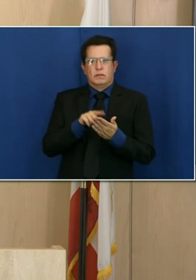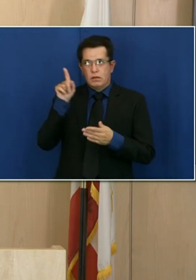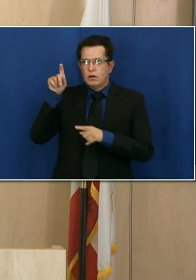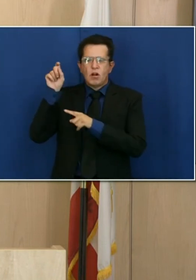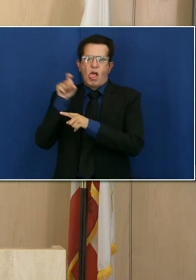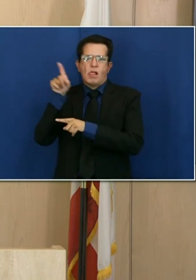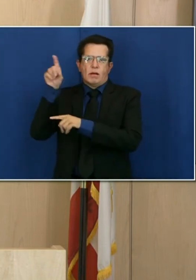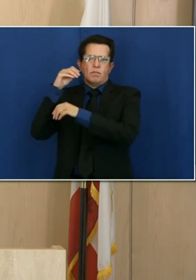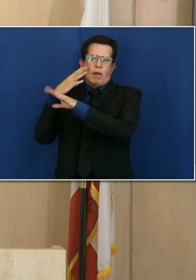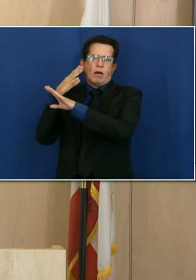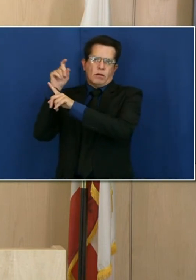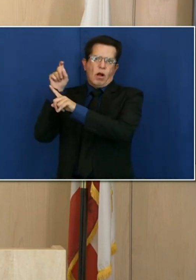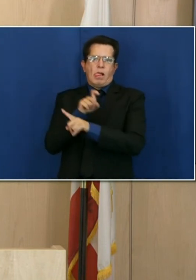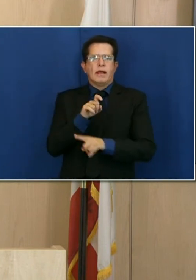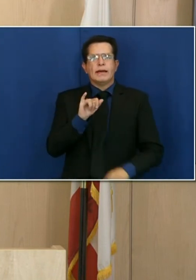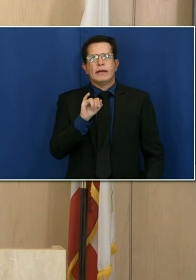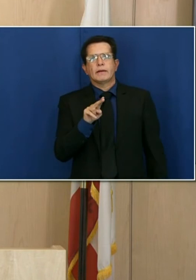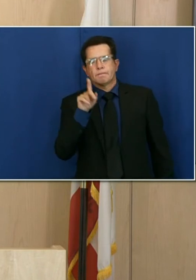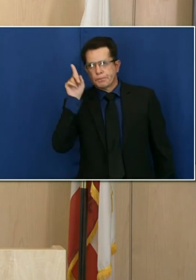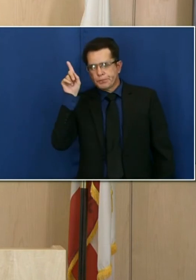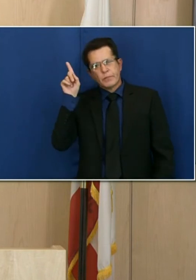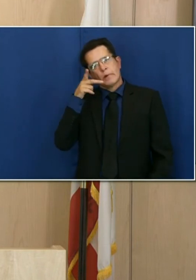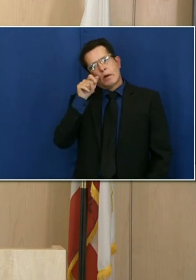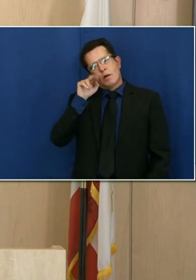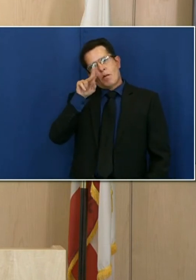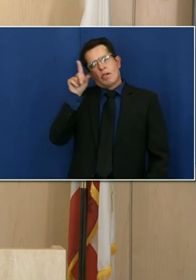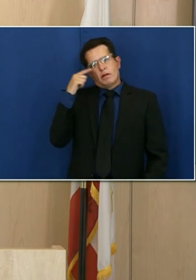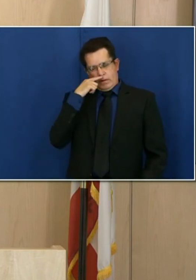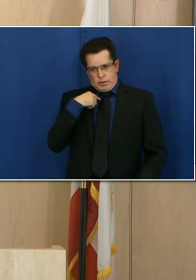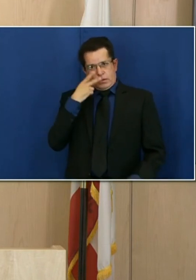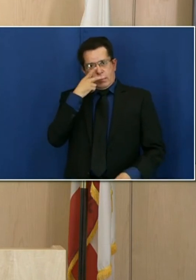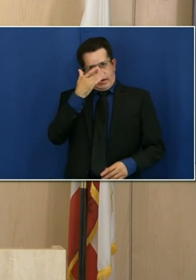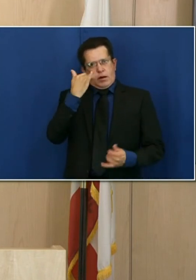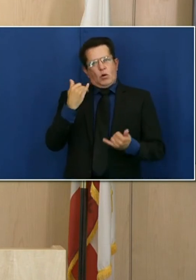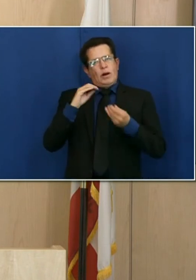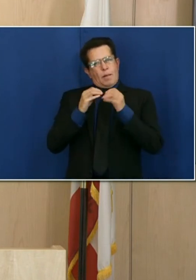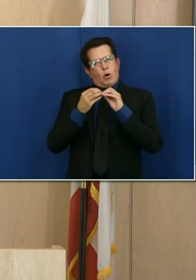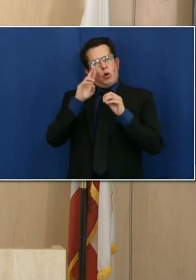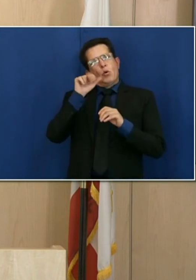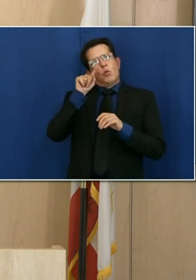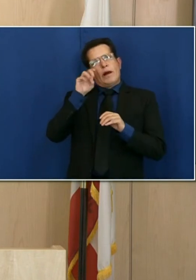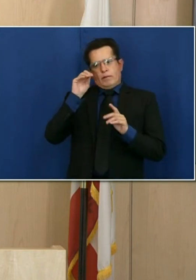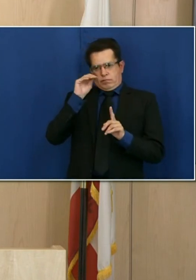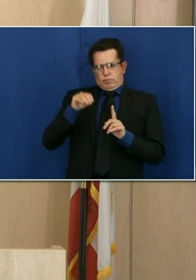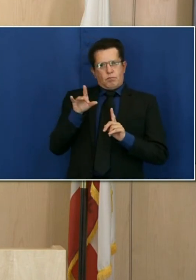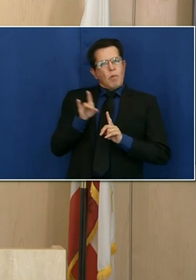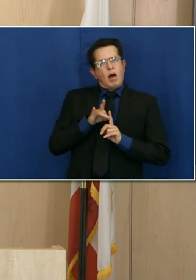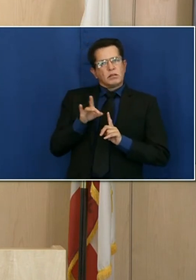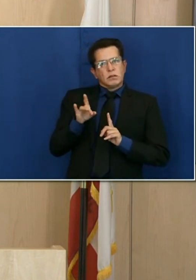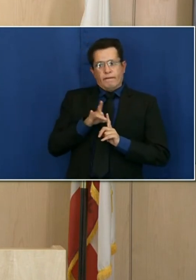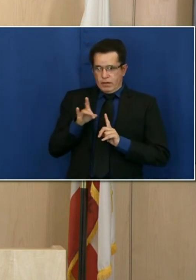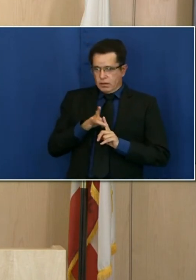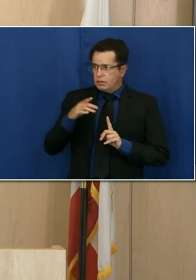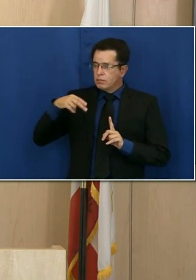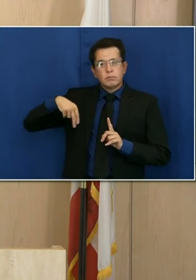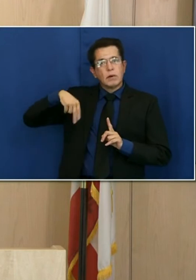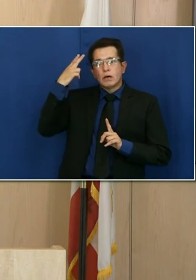Thank you. I wondered, with case rates now climbing, above 1,000, it's pretty